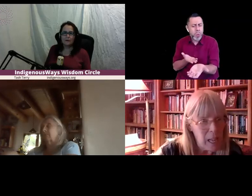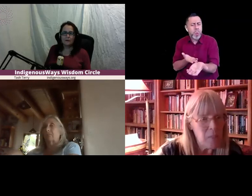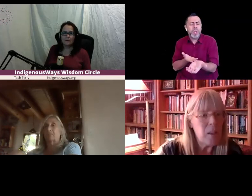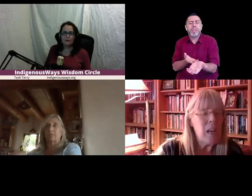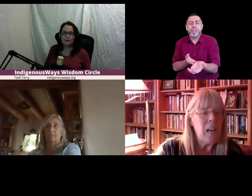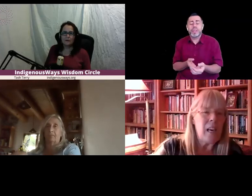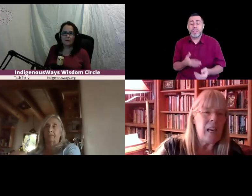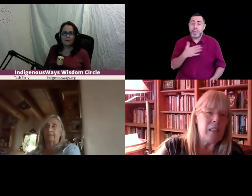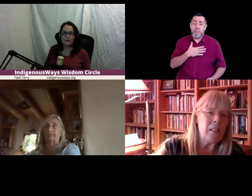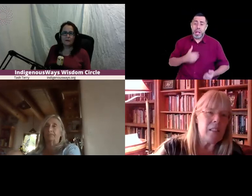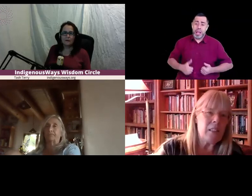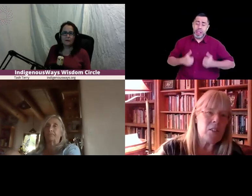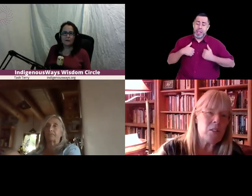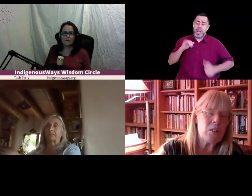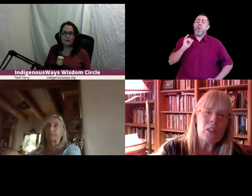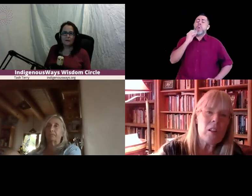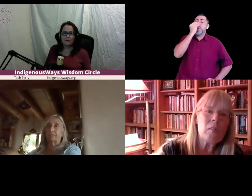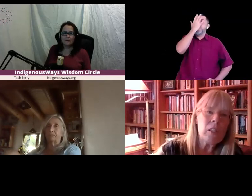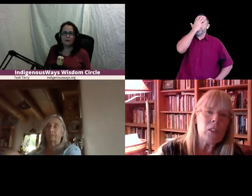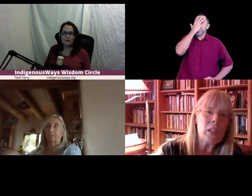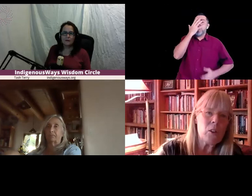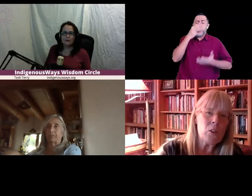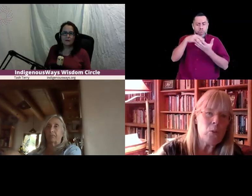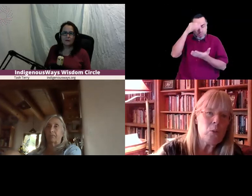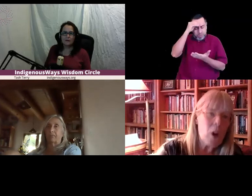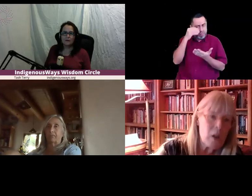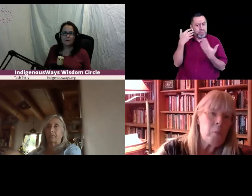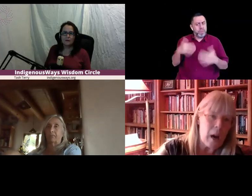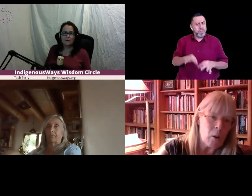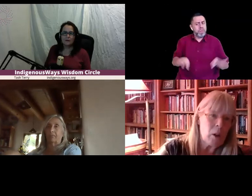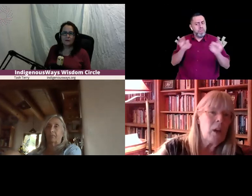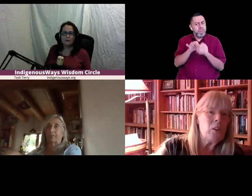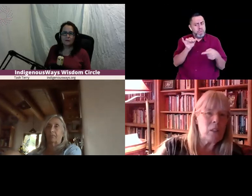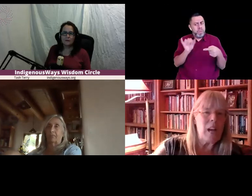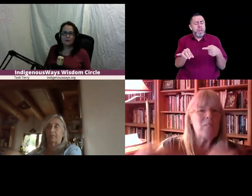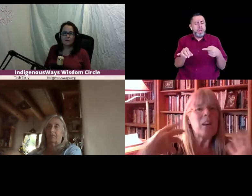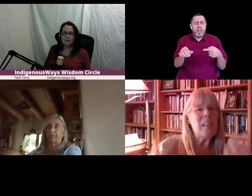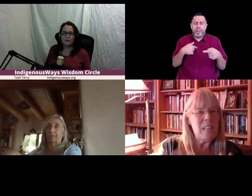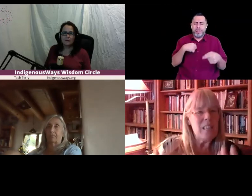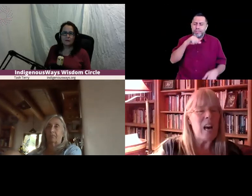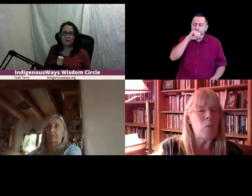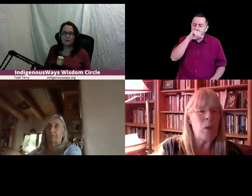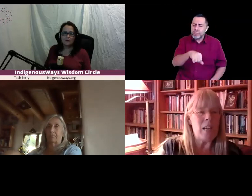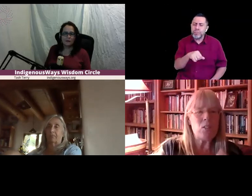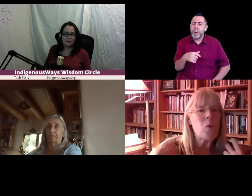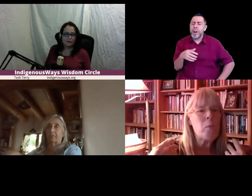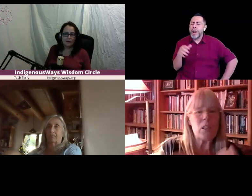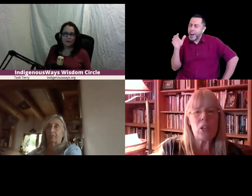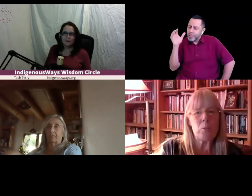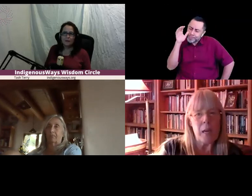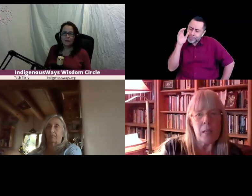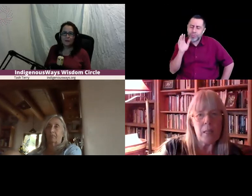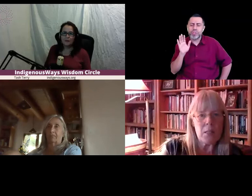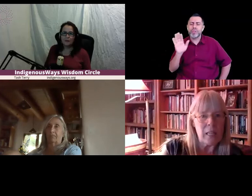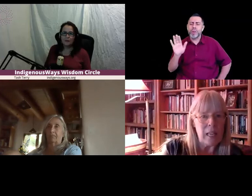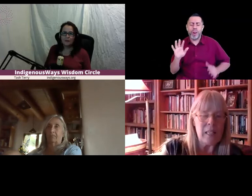my life, and it's just lovely to hear you talk about your life in that way. So much has